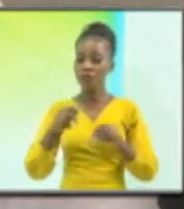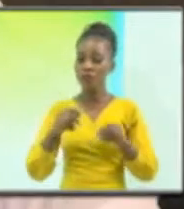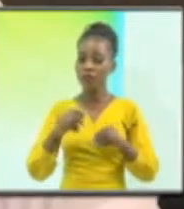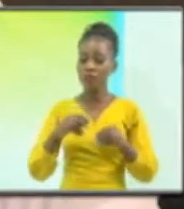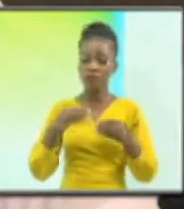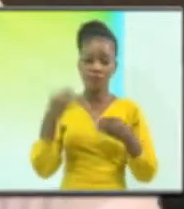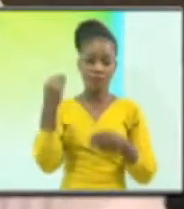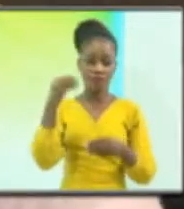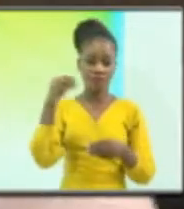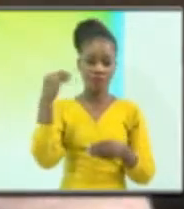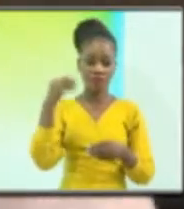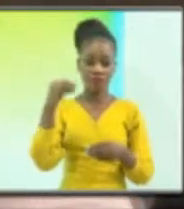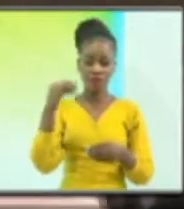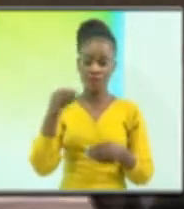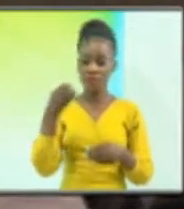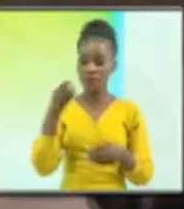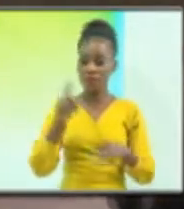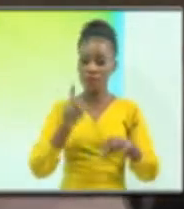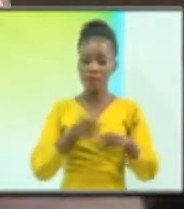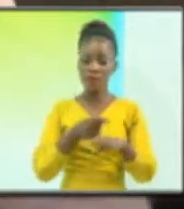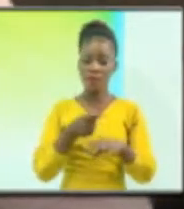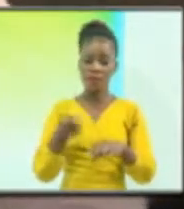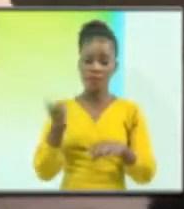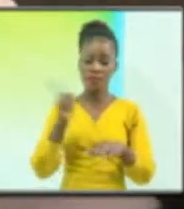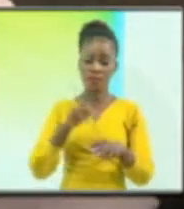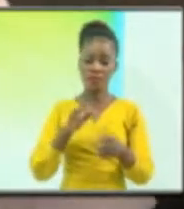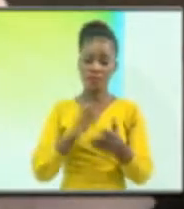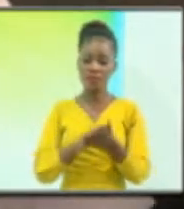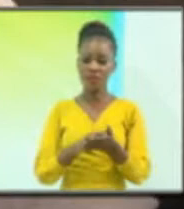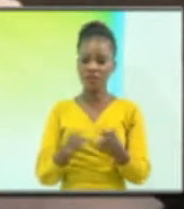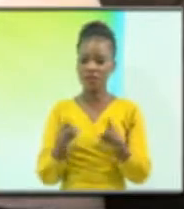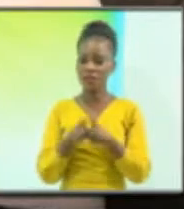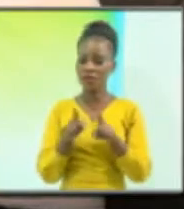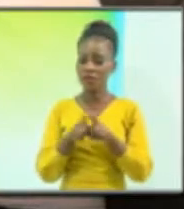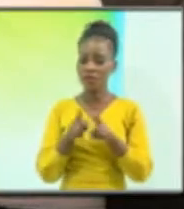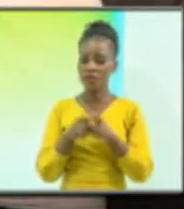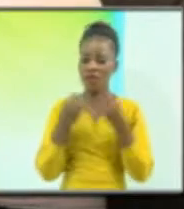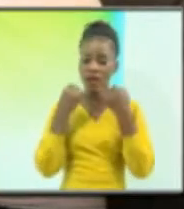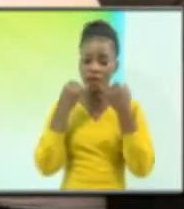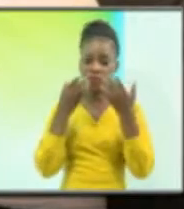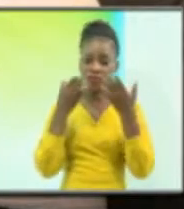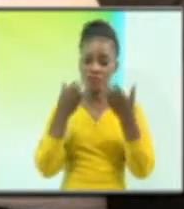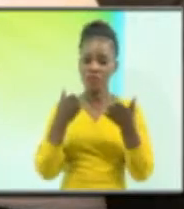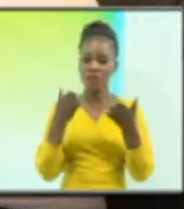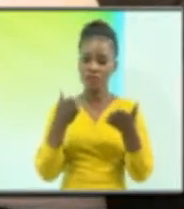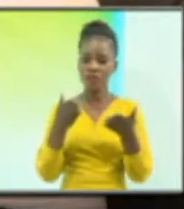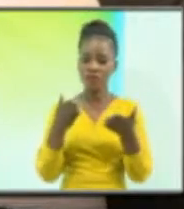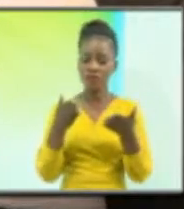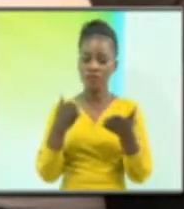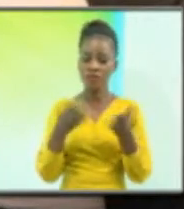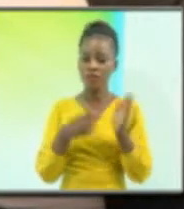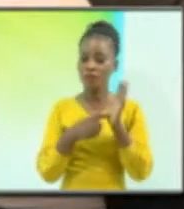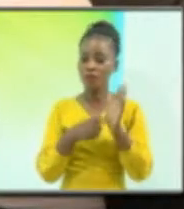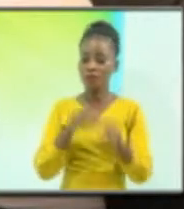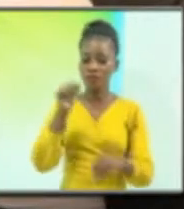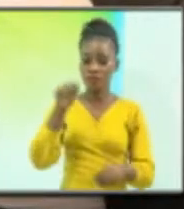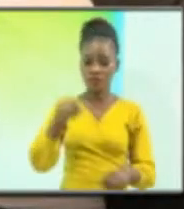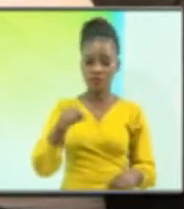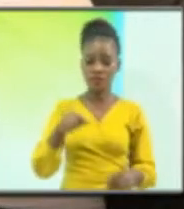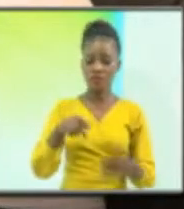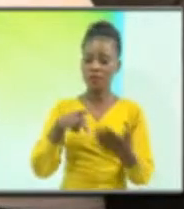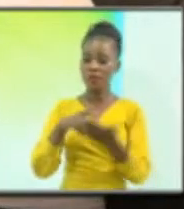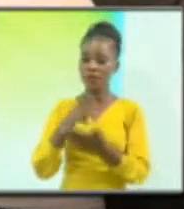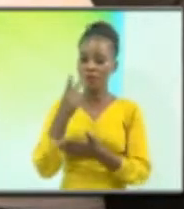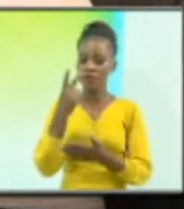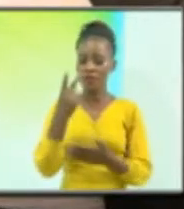expensive of all these. But when you compare, it's really, this is still low. Yeah. An ordinary pays